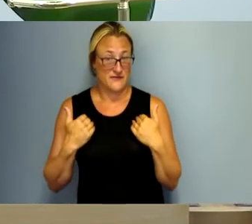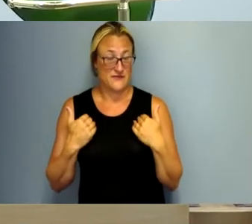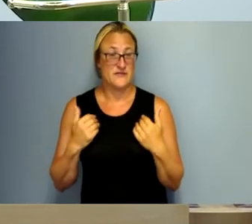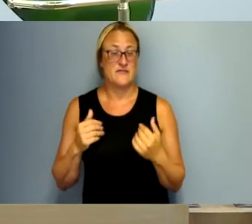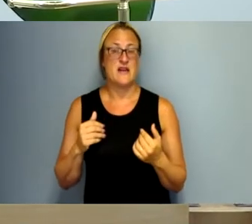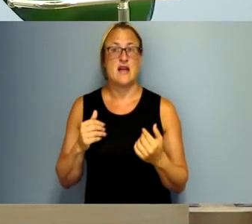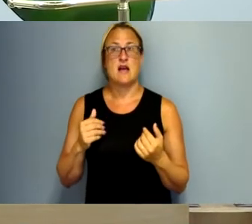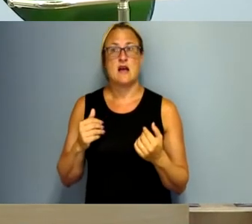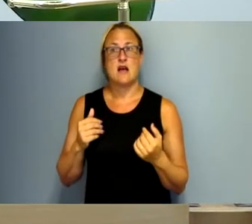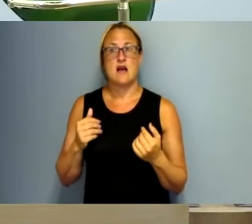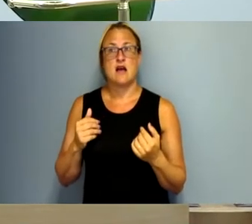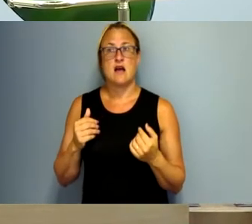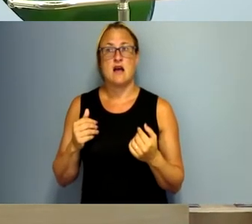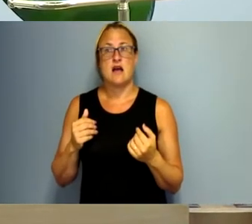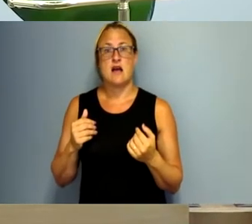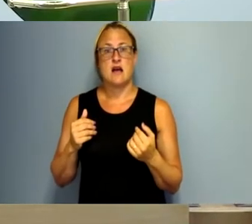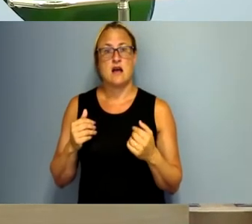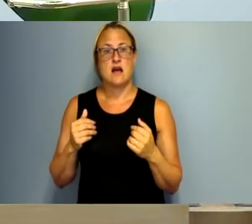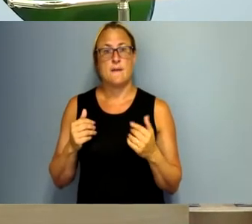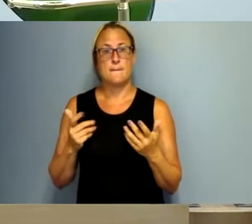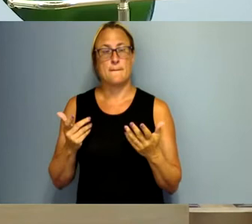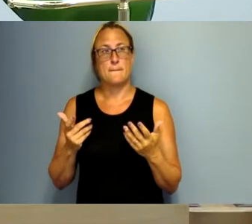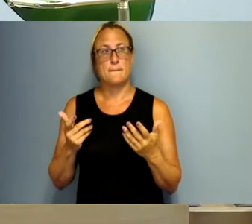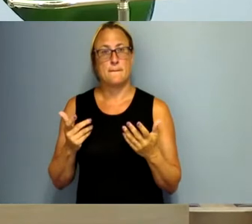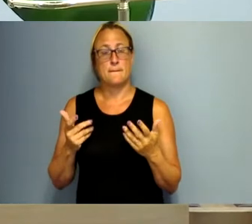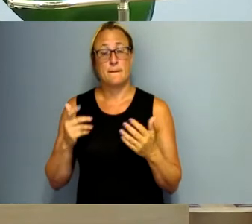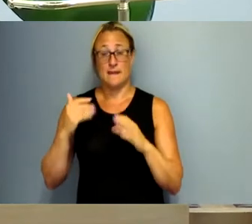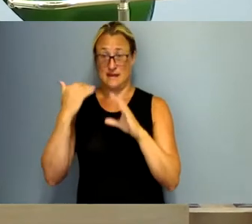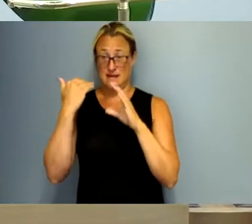And at the end of the email,